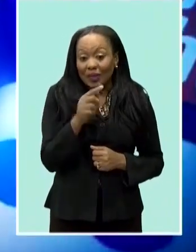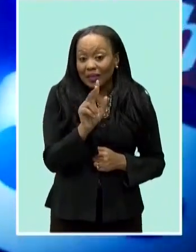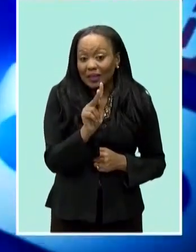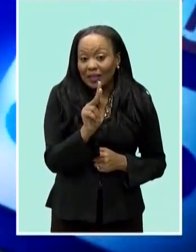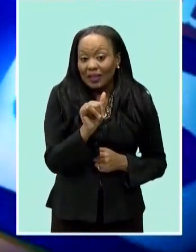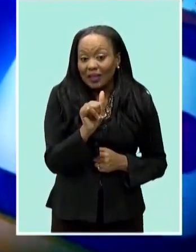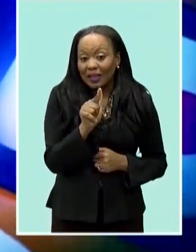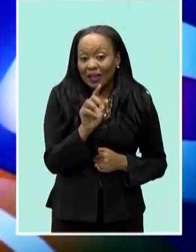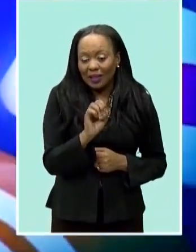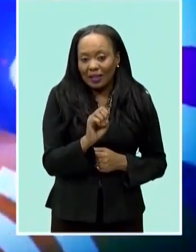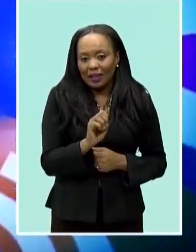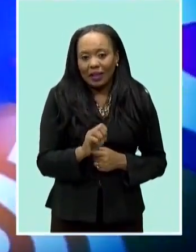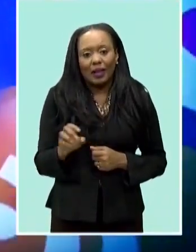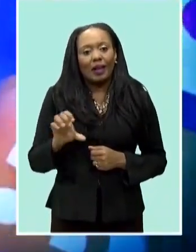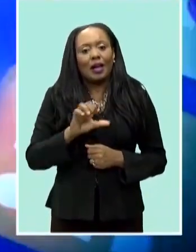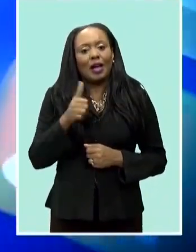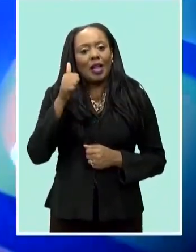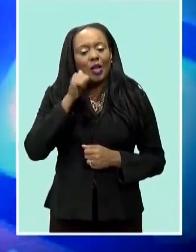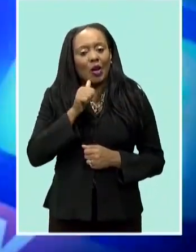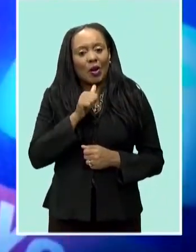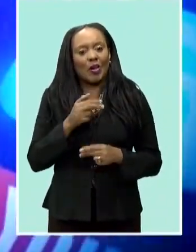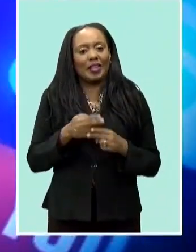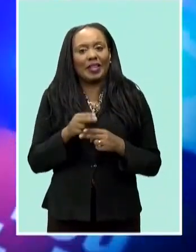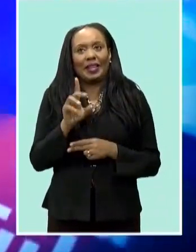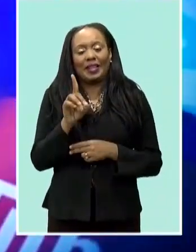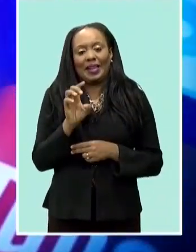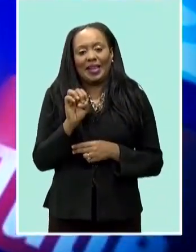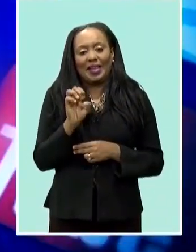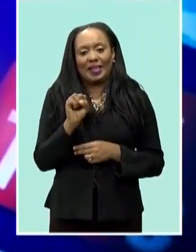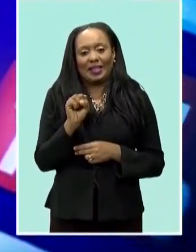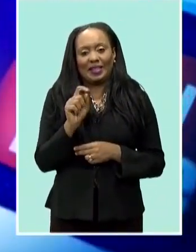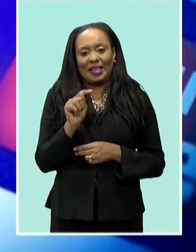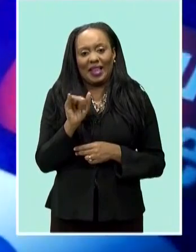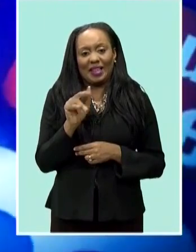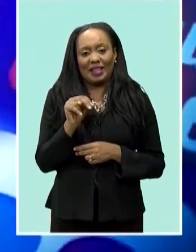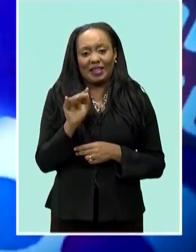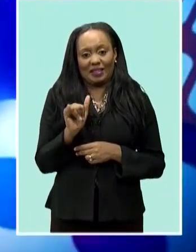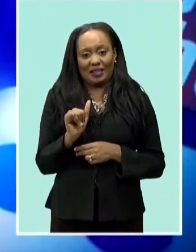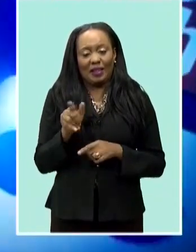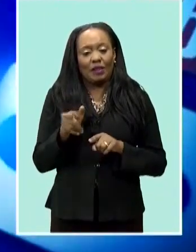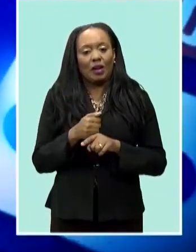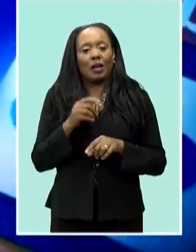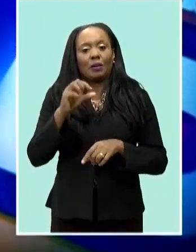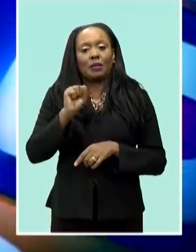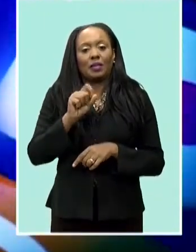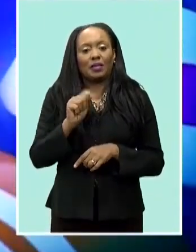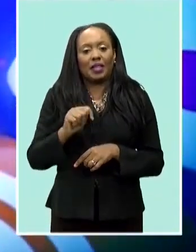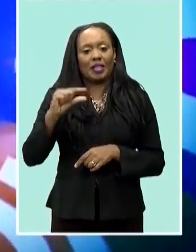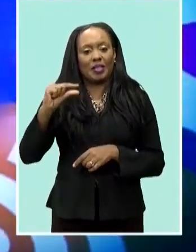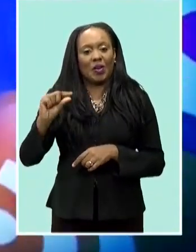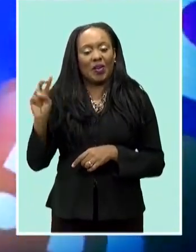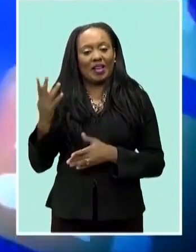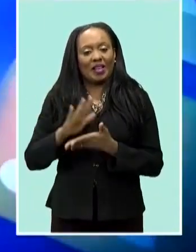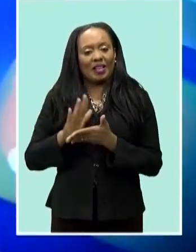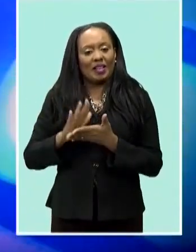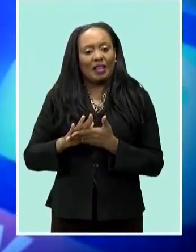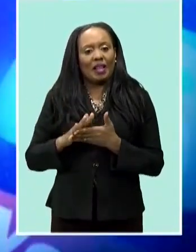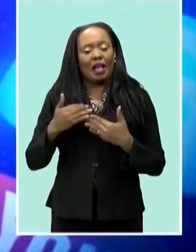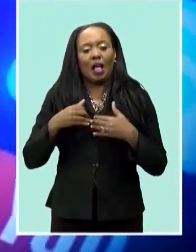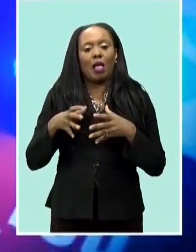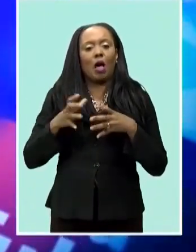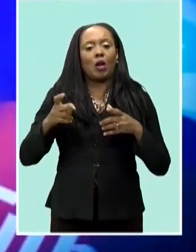one. This is Destiny Arthur, a student now of the St. George Secondary School, who was awarded for a number of